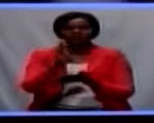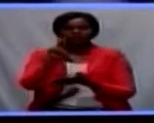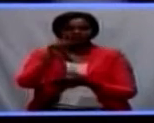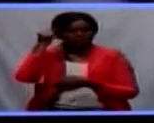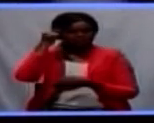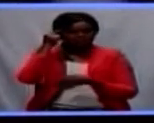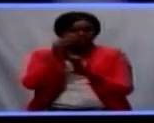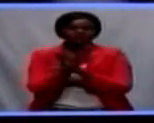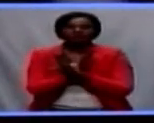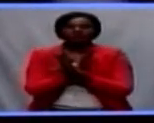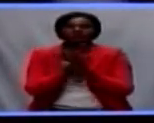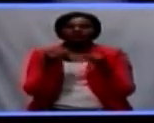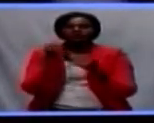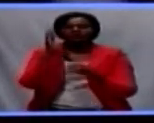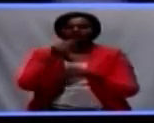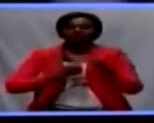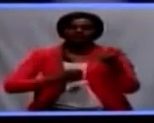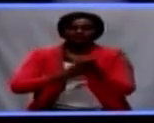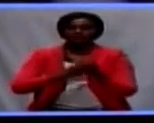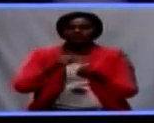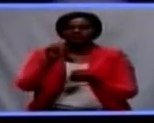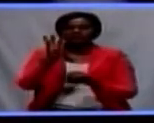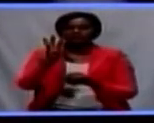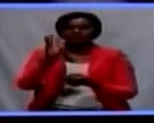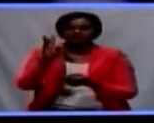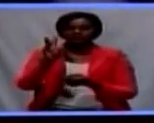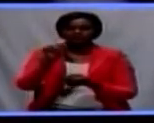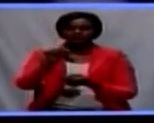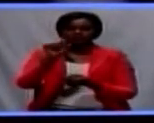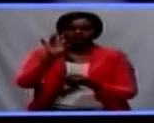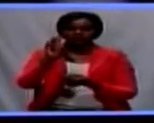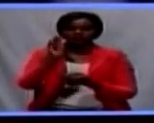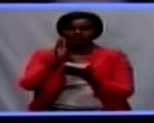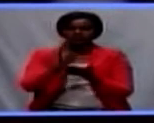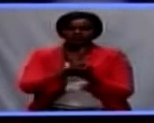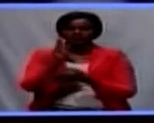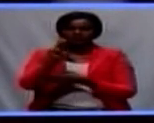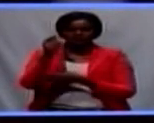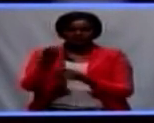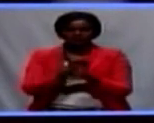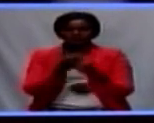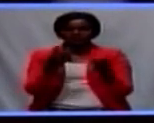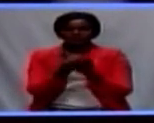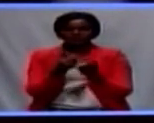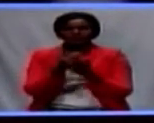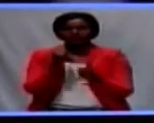government is expected to fund 46.7 billion kwacha from domestic resources, of